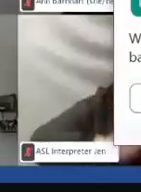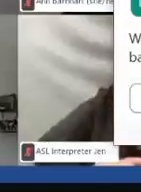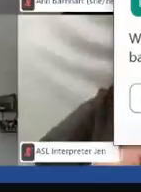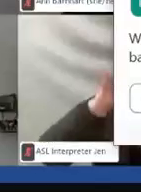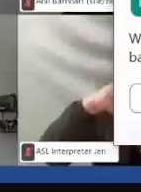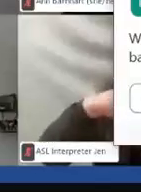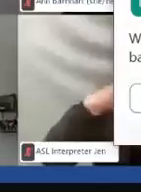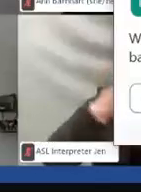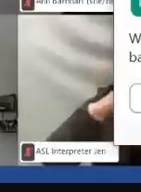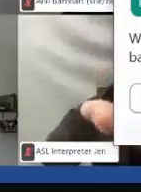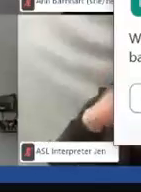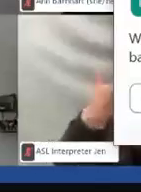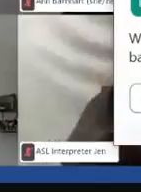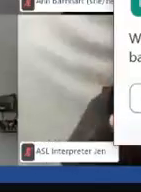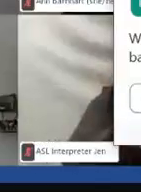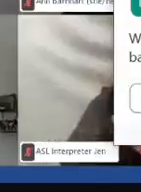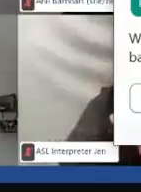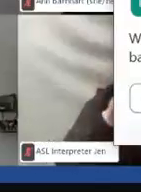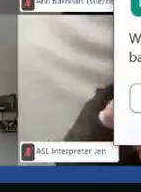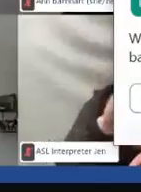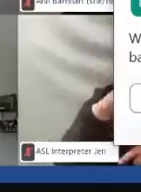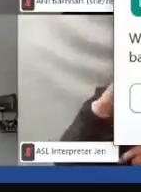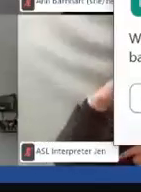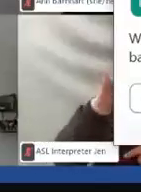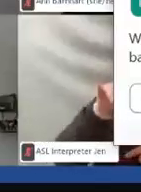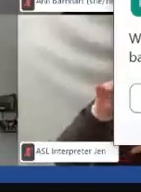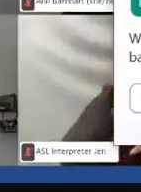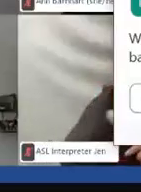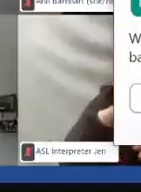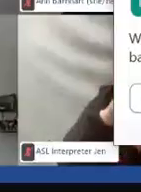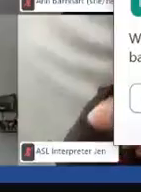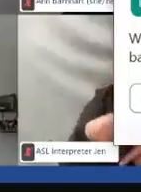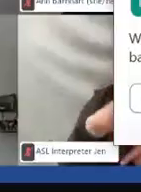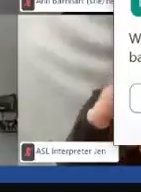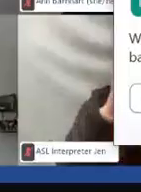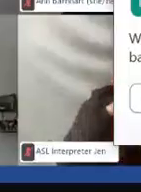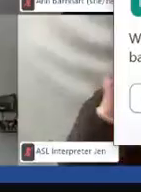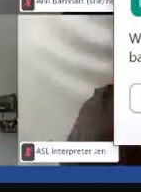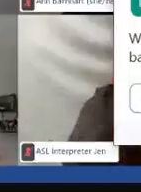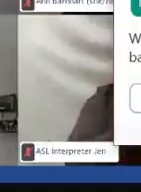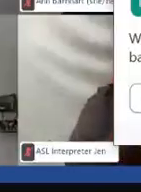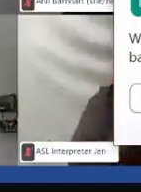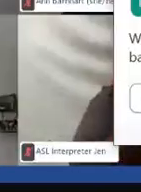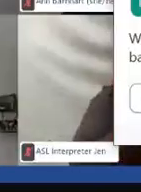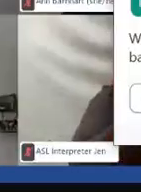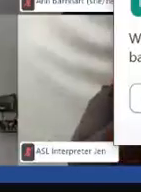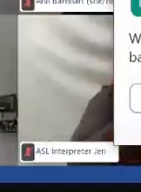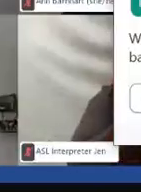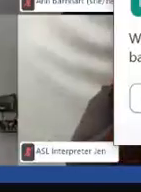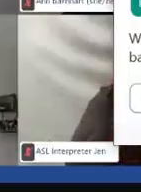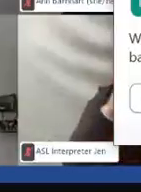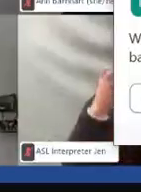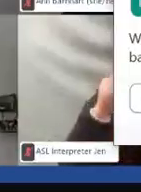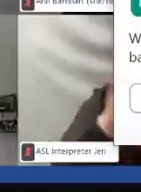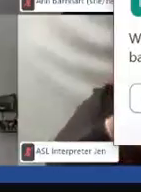somebody had a question about the treasurer report or about the spill committee report, and they said, I'd like to go over this in more detail, then we could pull it out and feature it